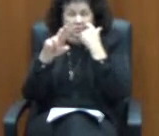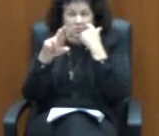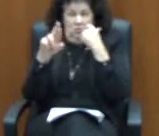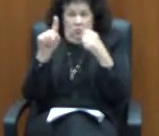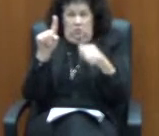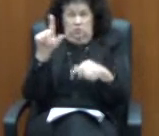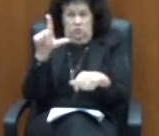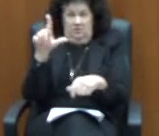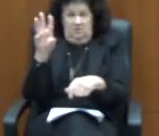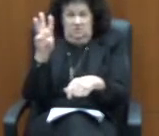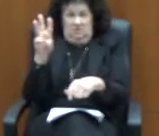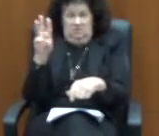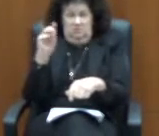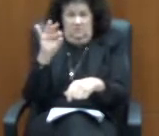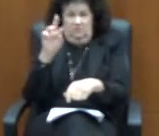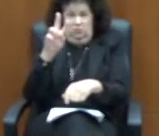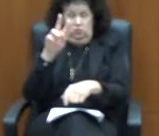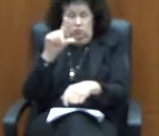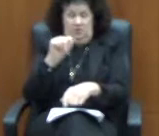2022 regular session.